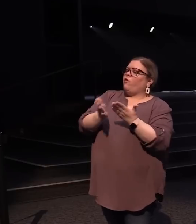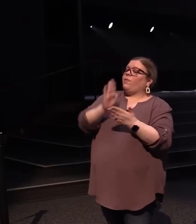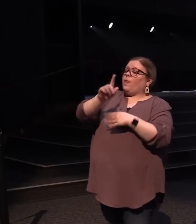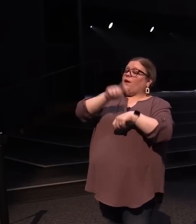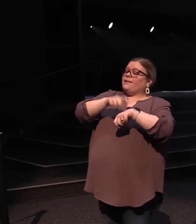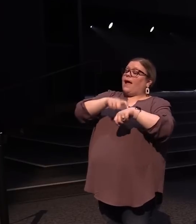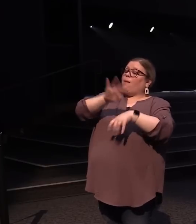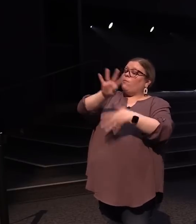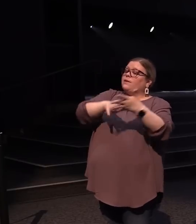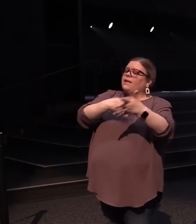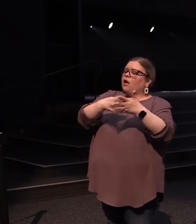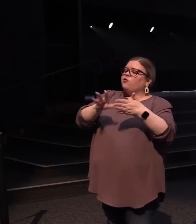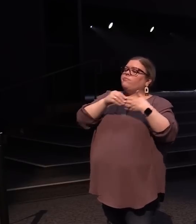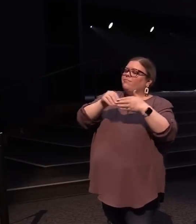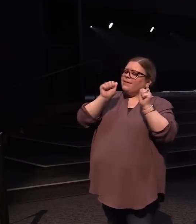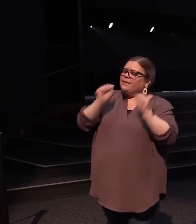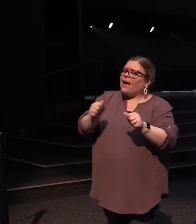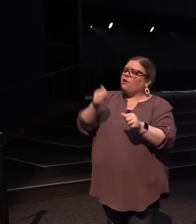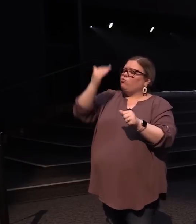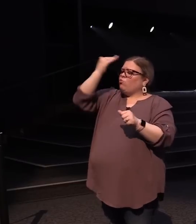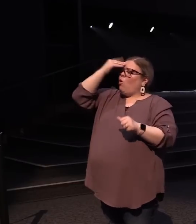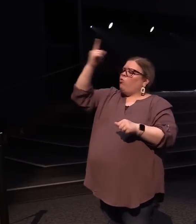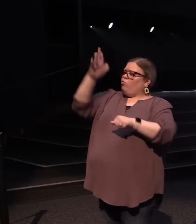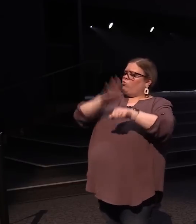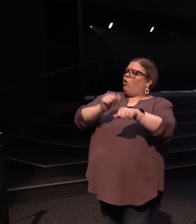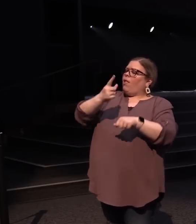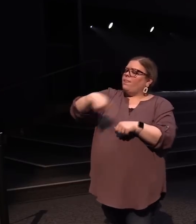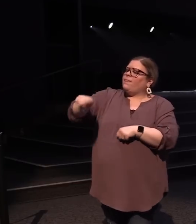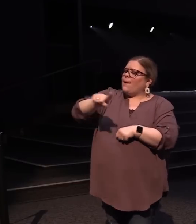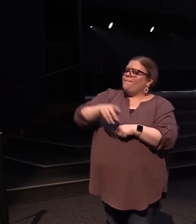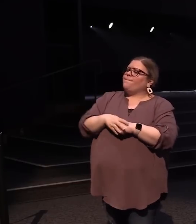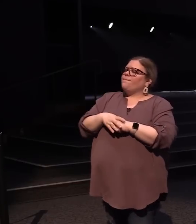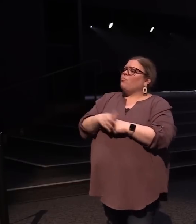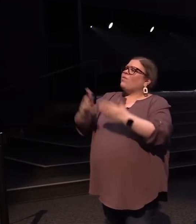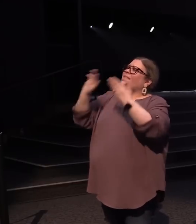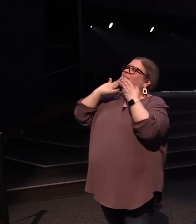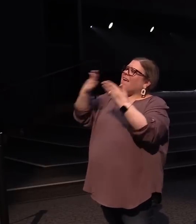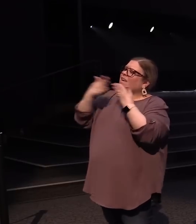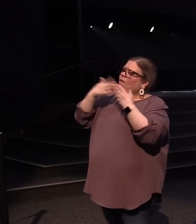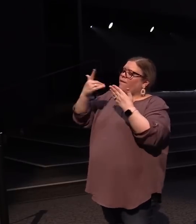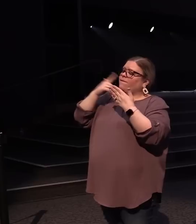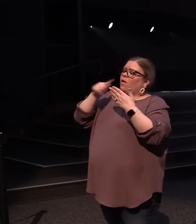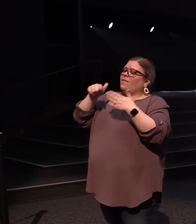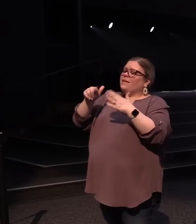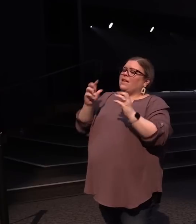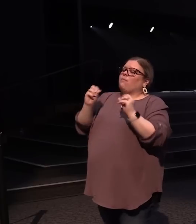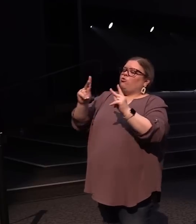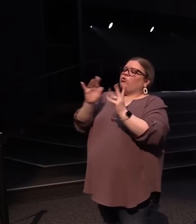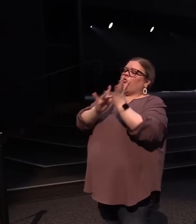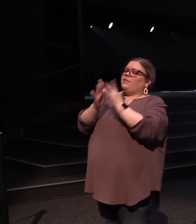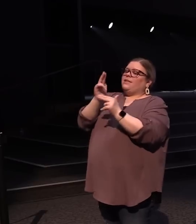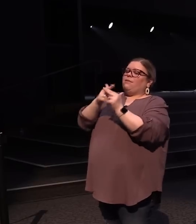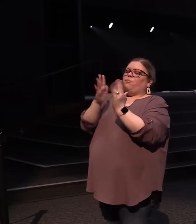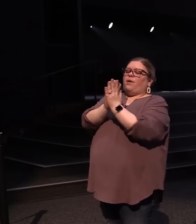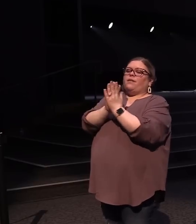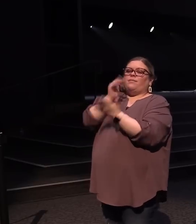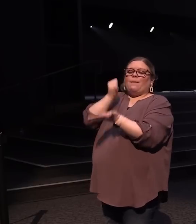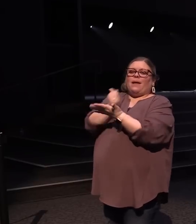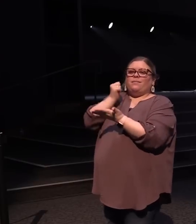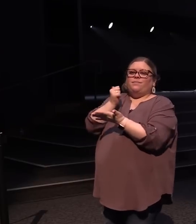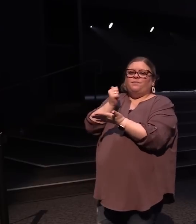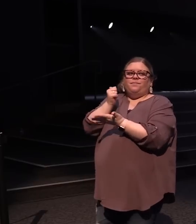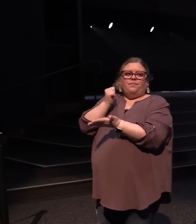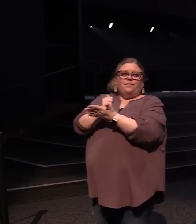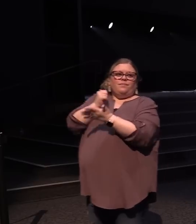schedule, and they would know that this is something you're calling them to do. So Lord, we thank you for this opportunity. In Jesus' name we pray,